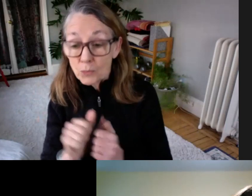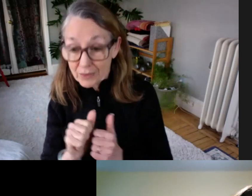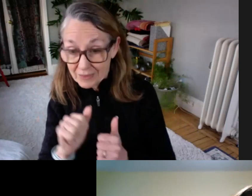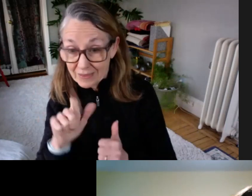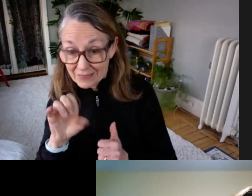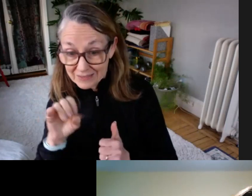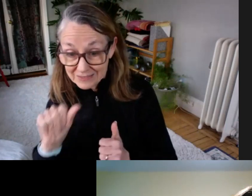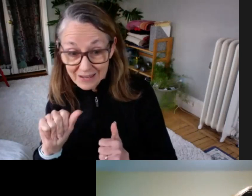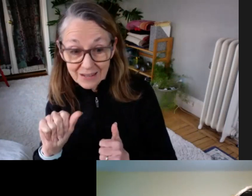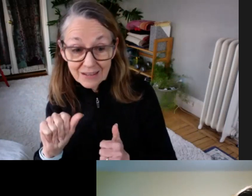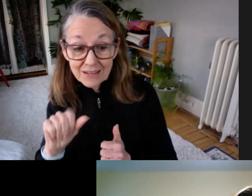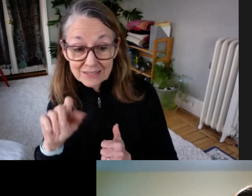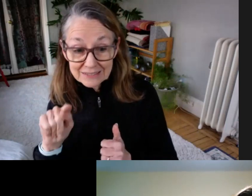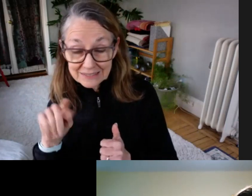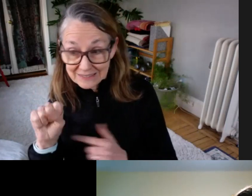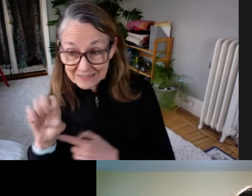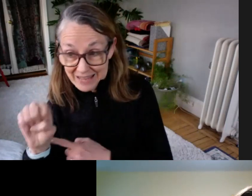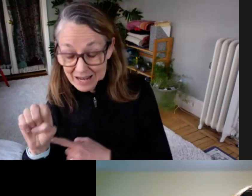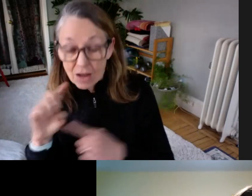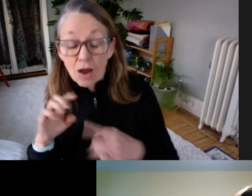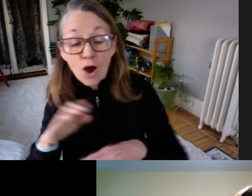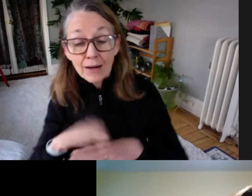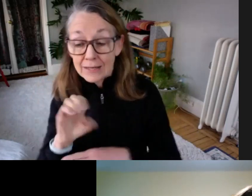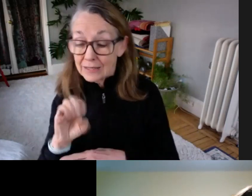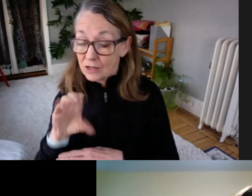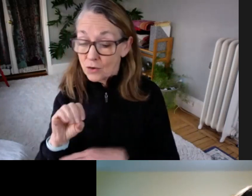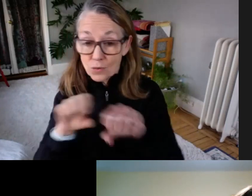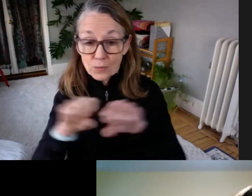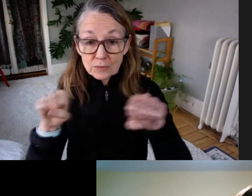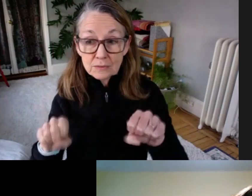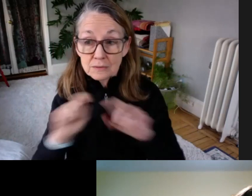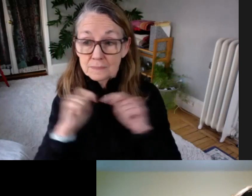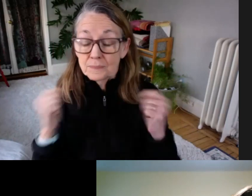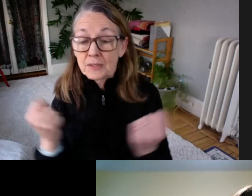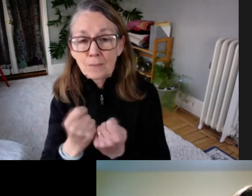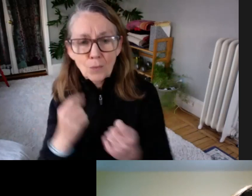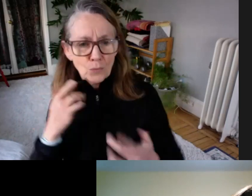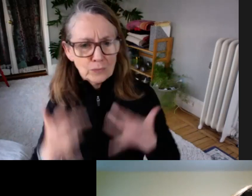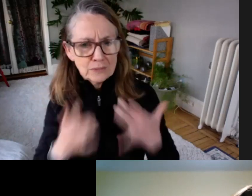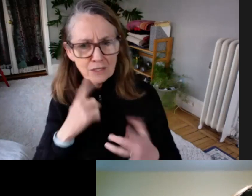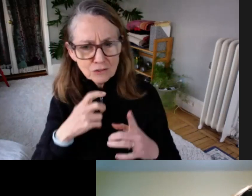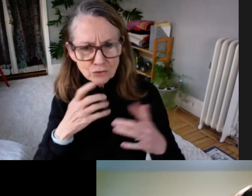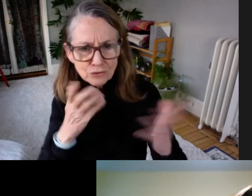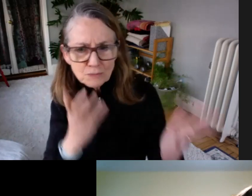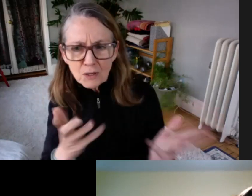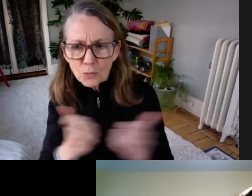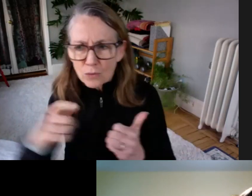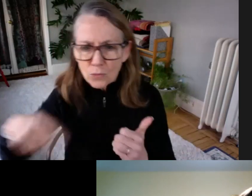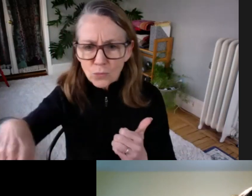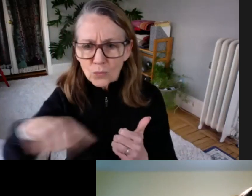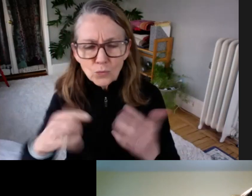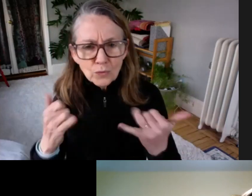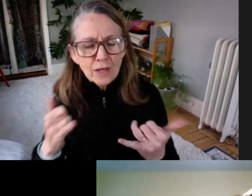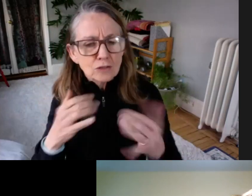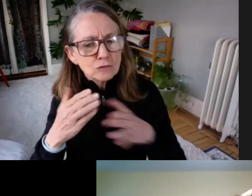call, on the ecosystem team. And we're really excited to get a chance to speak with everyone today to share more about what the